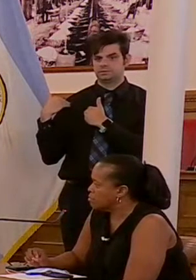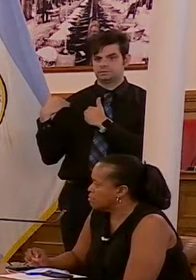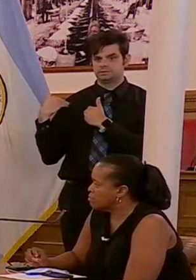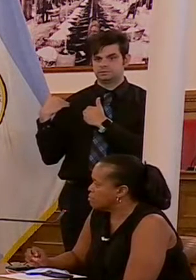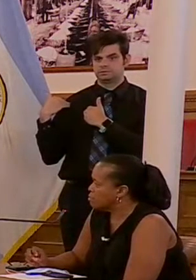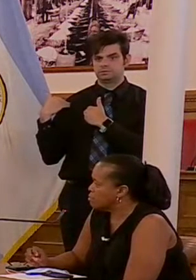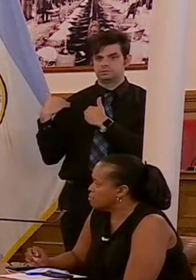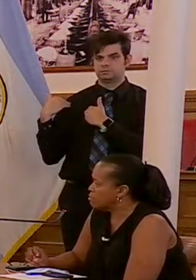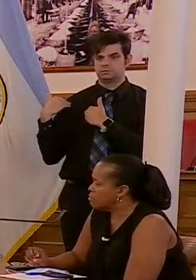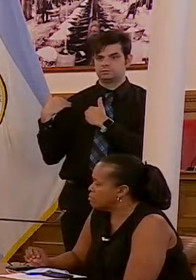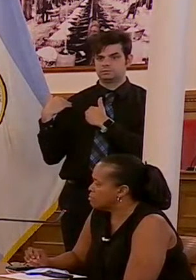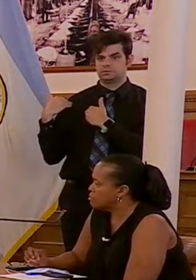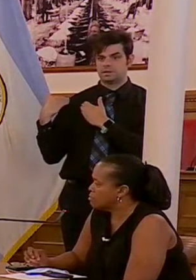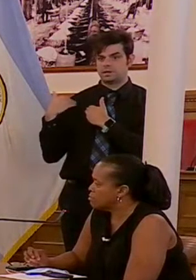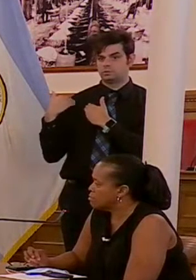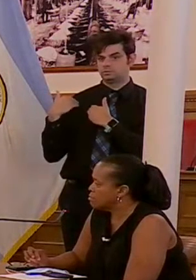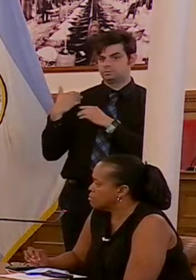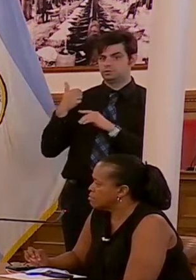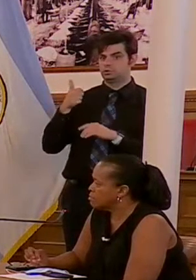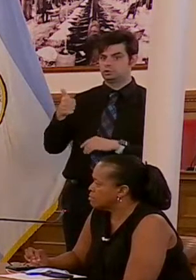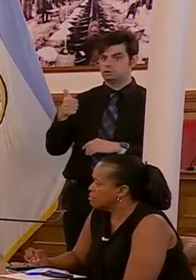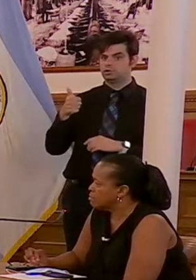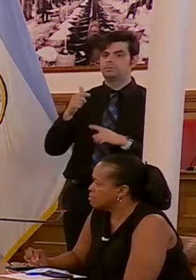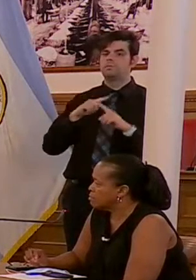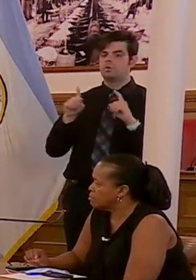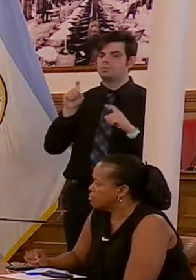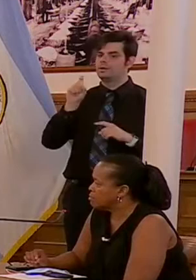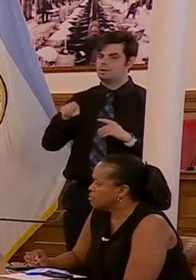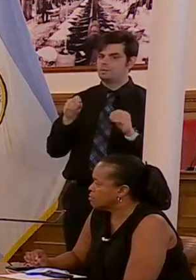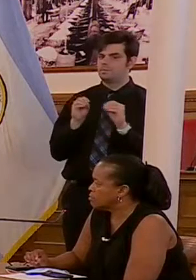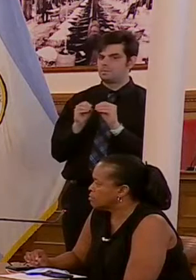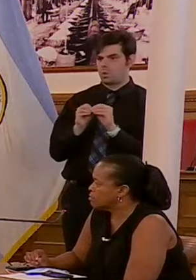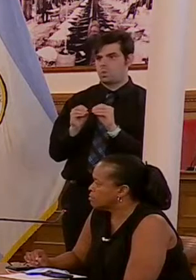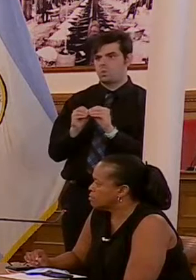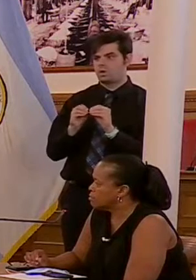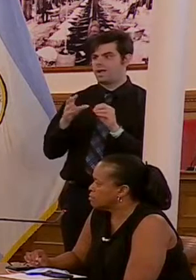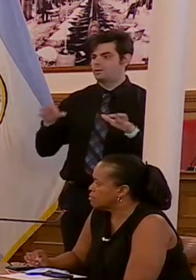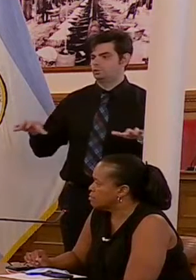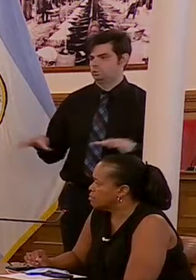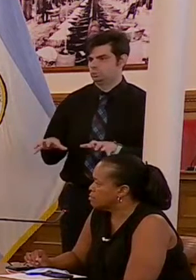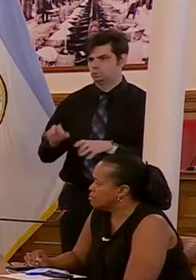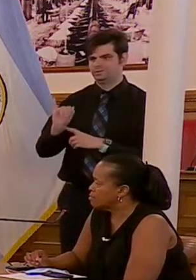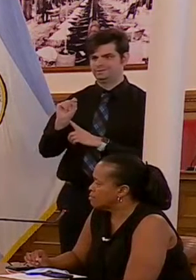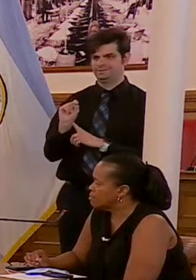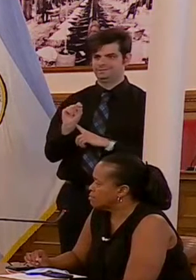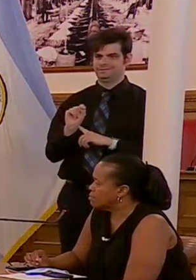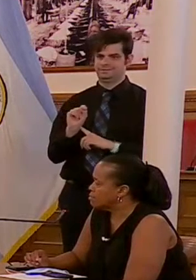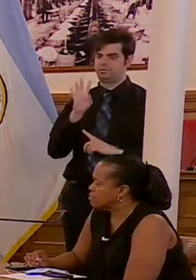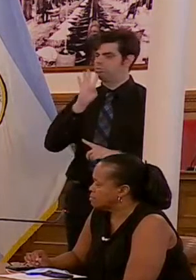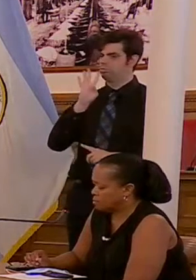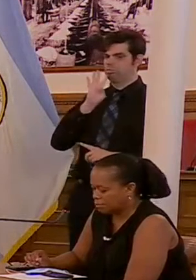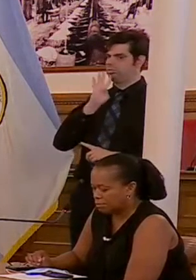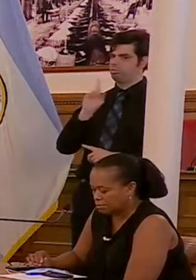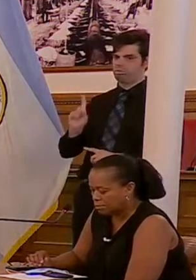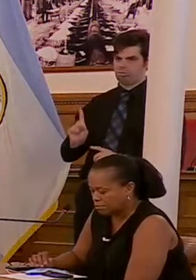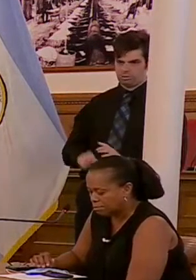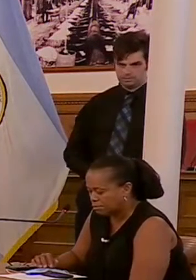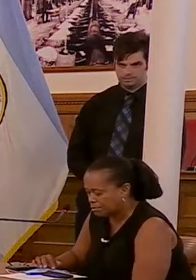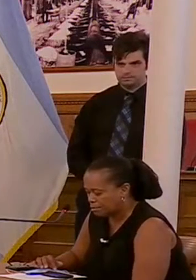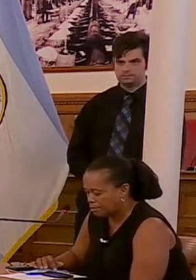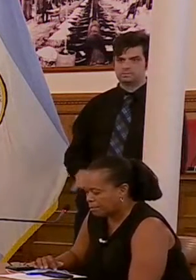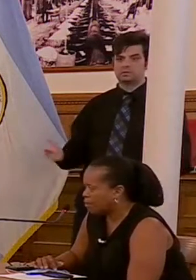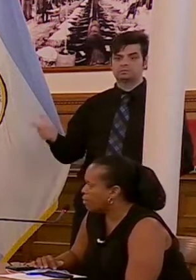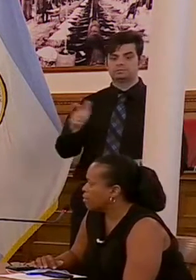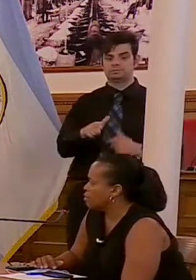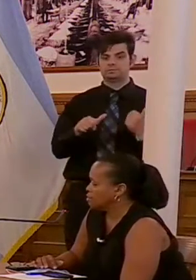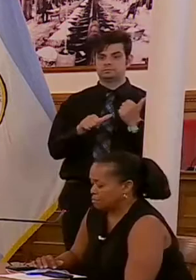I'm proud of our work. We know we have a lot more to do, but I'm going to turn it over to Deputy Mayor Owens to talk about that document that we